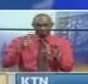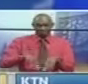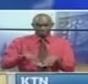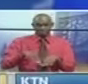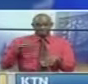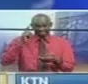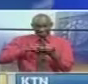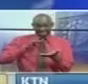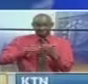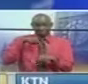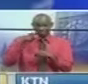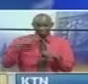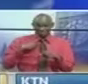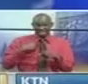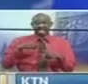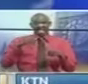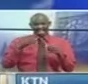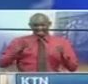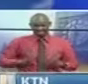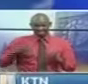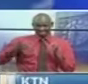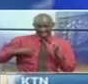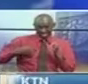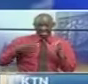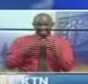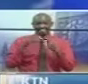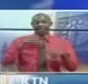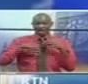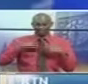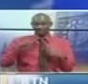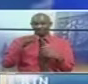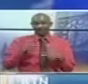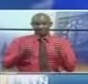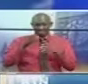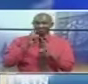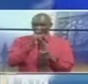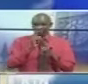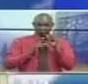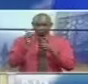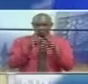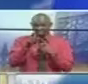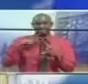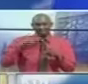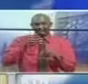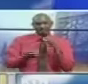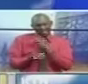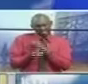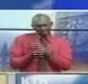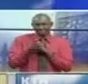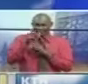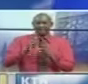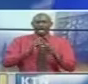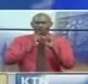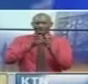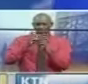minutes before being grilled by Ethics and Anti-Corruption Commission officers. Now, she was expected to explain the alleged irregular